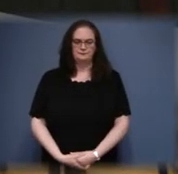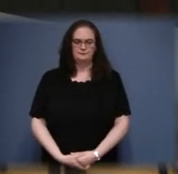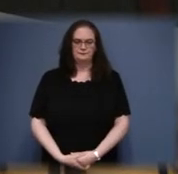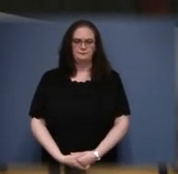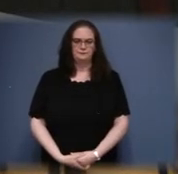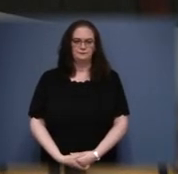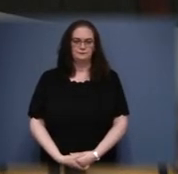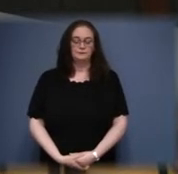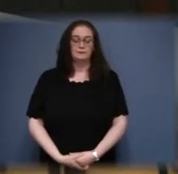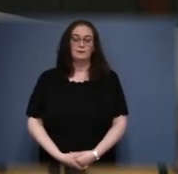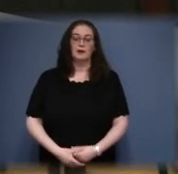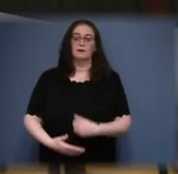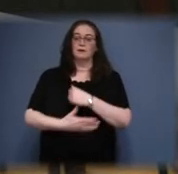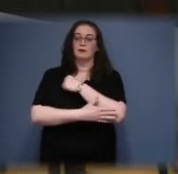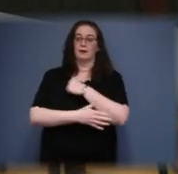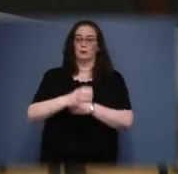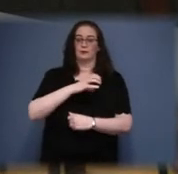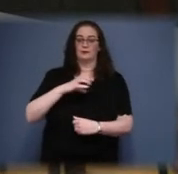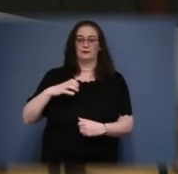A county commissioner